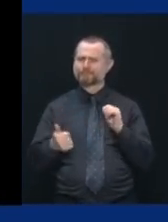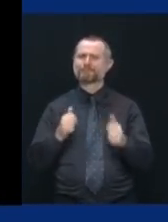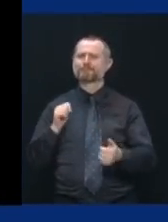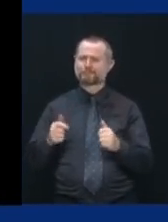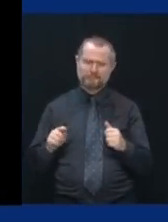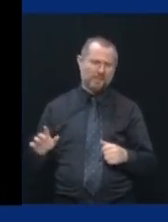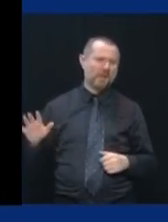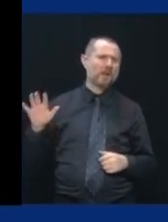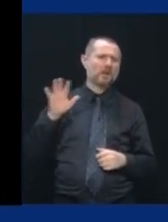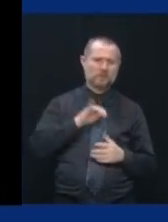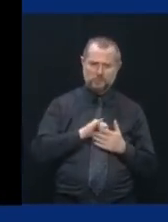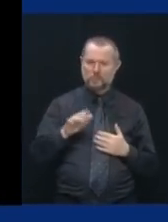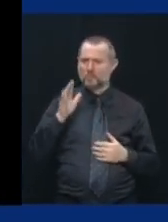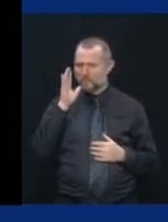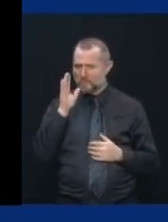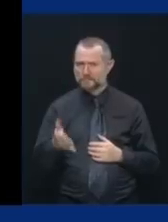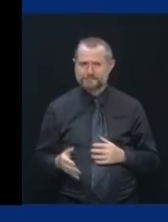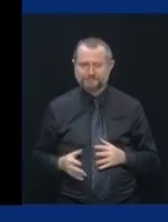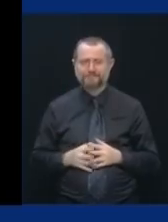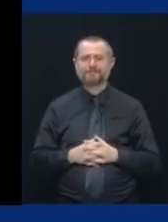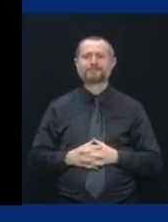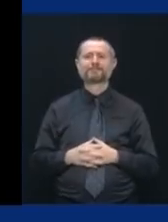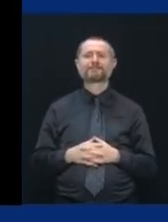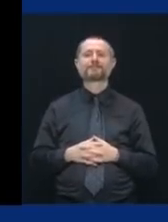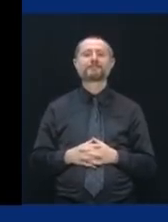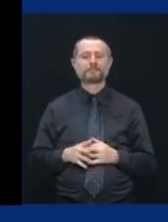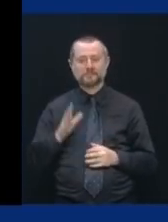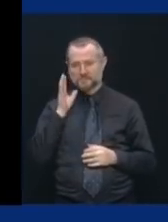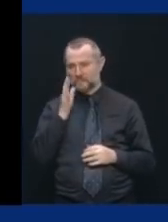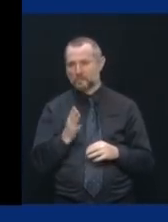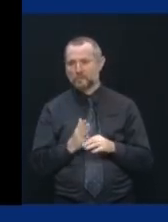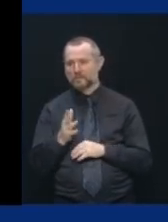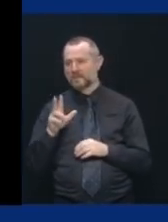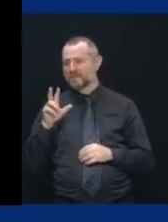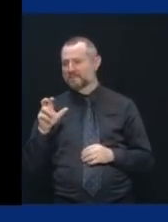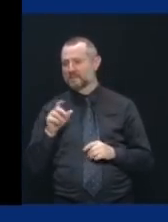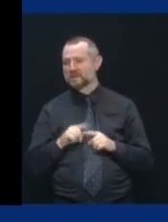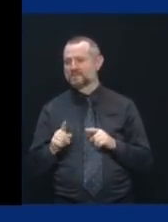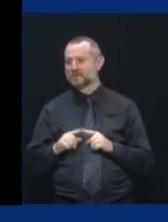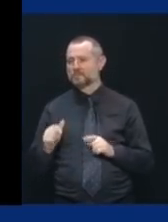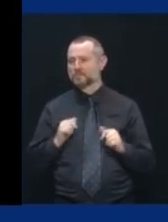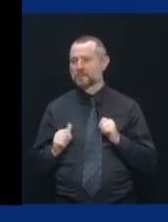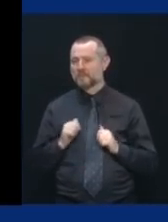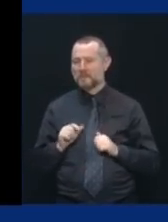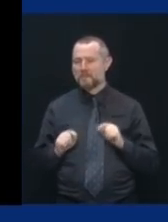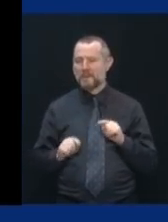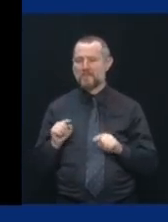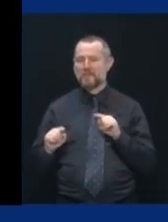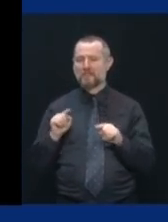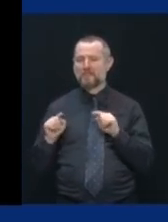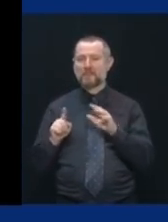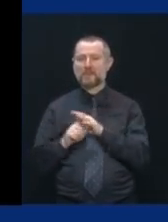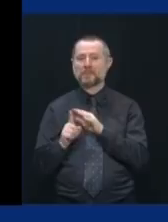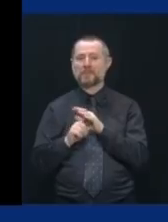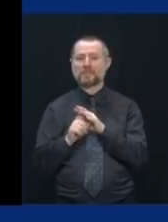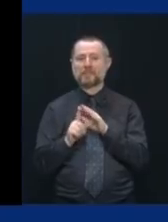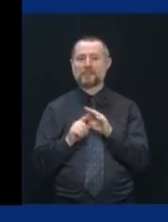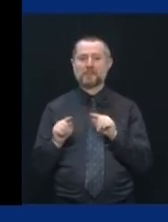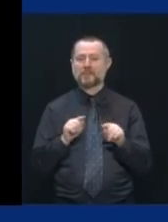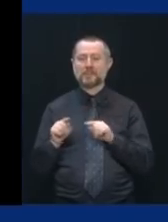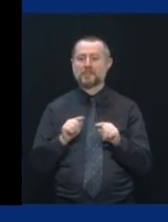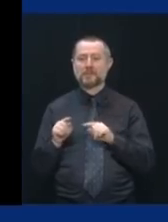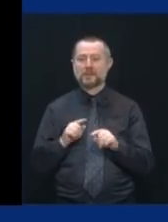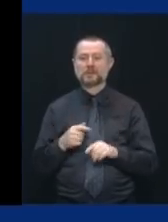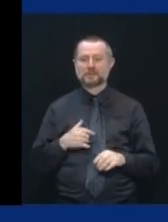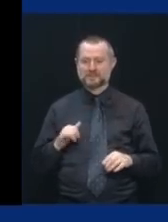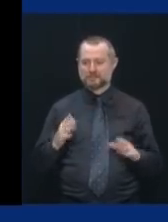state, over 300. And they will be happening over 100